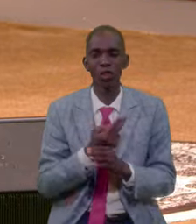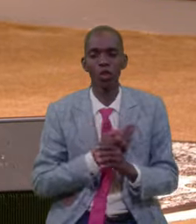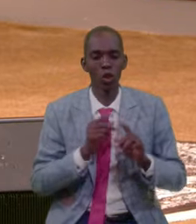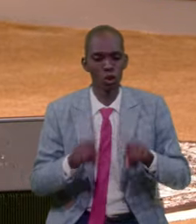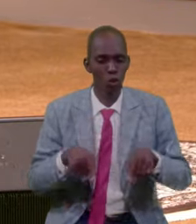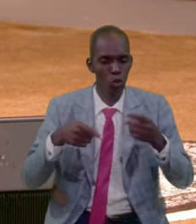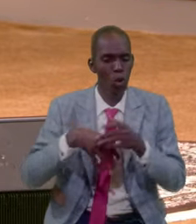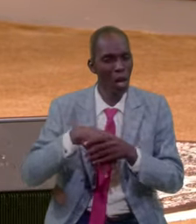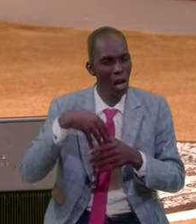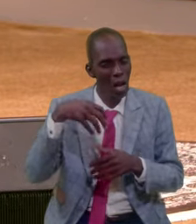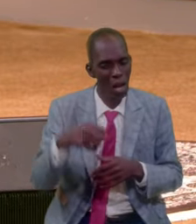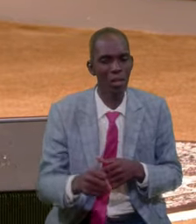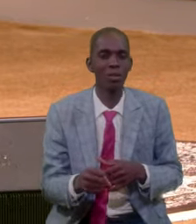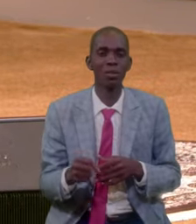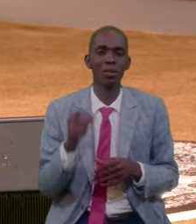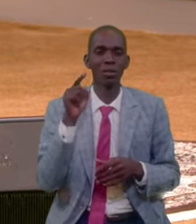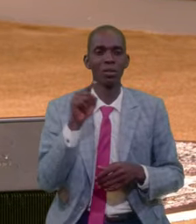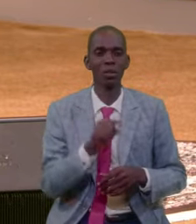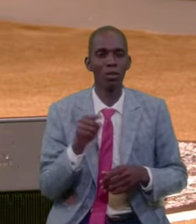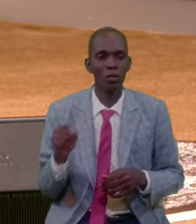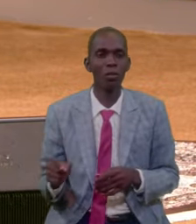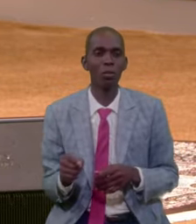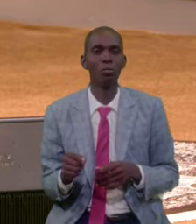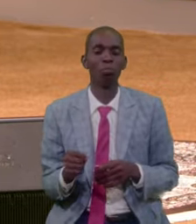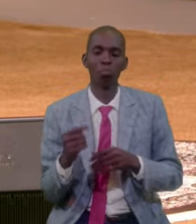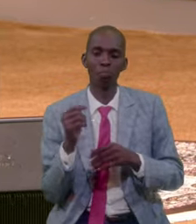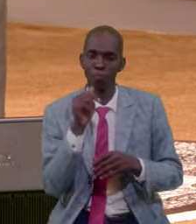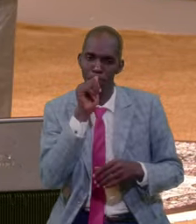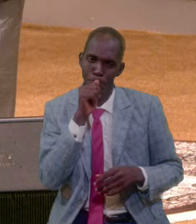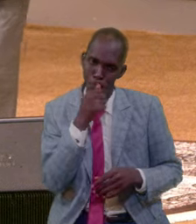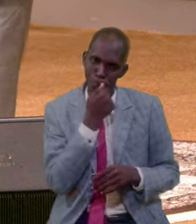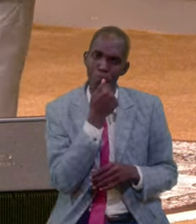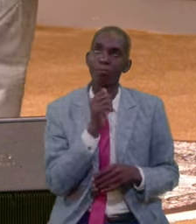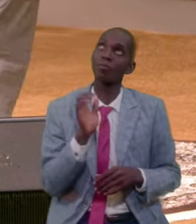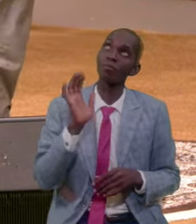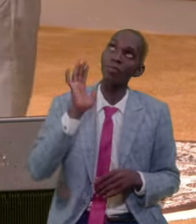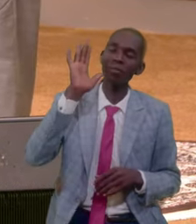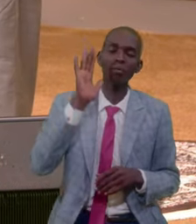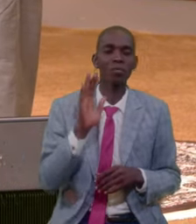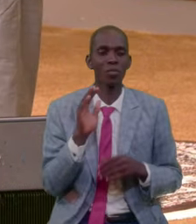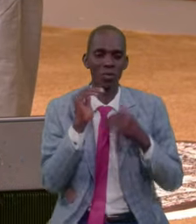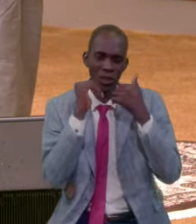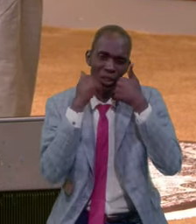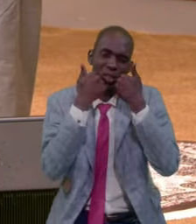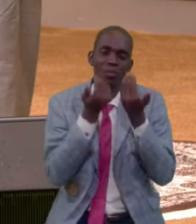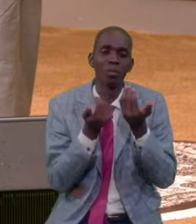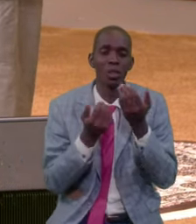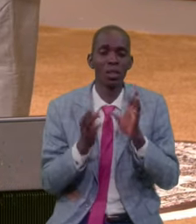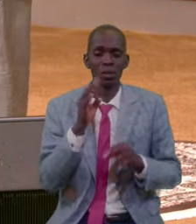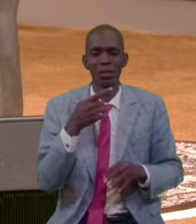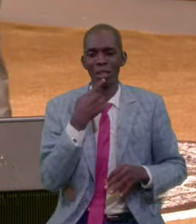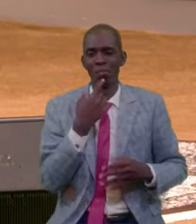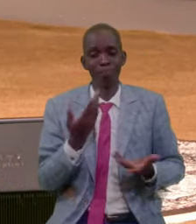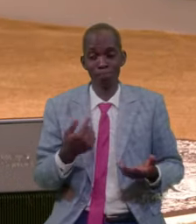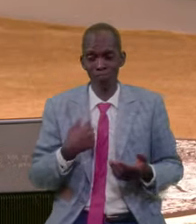him, bearing his reproach. But if you're always running from, I don't